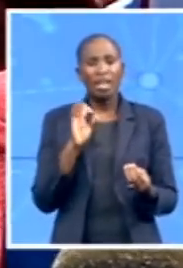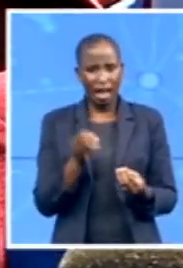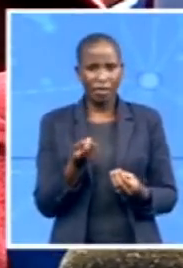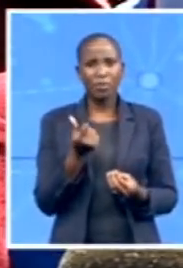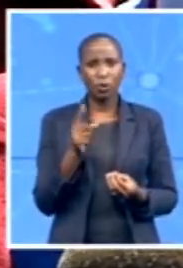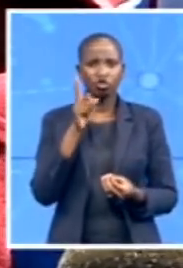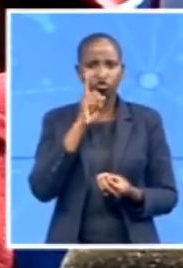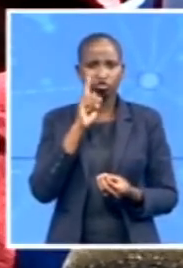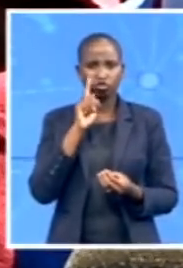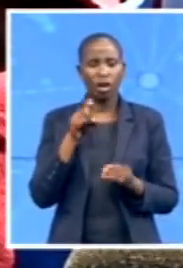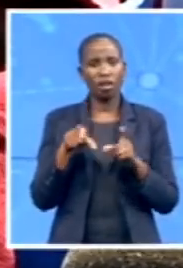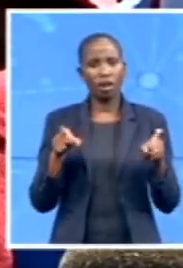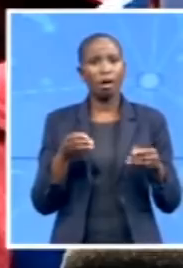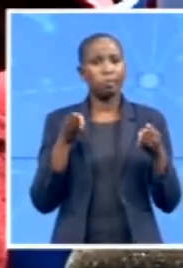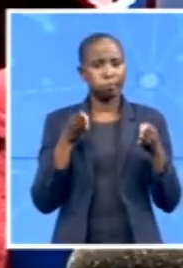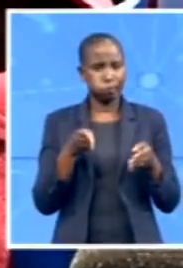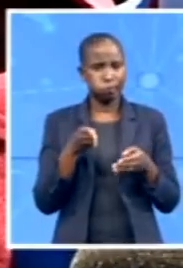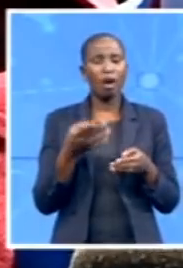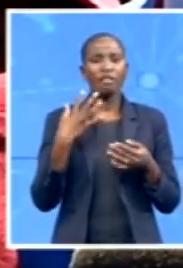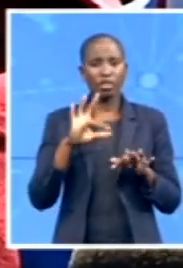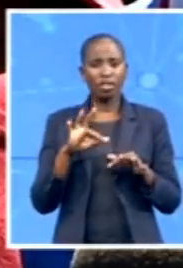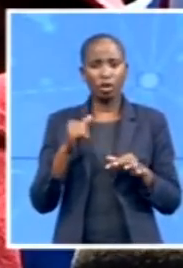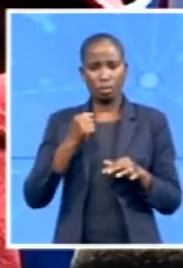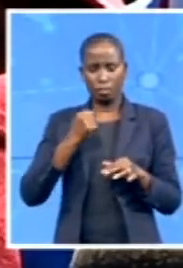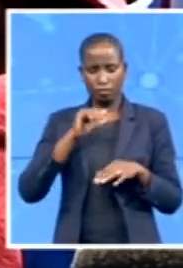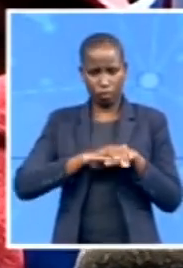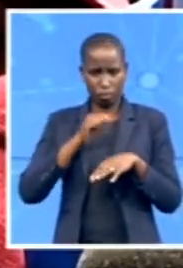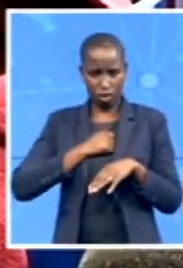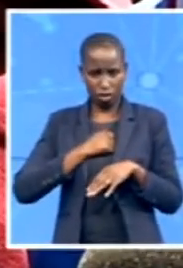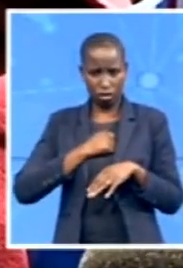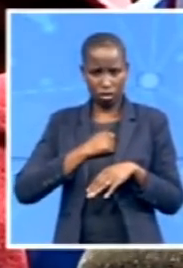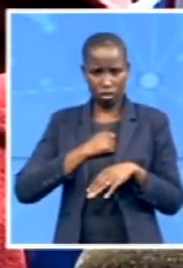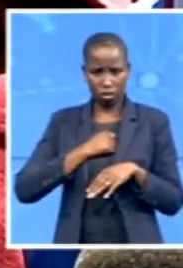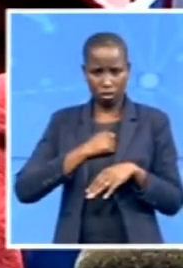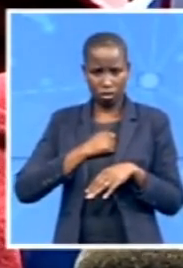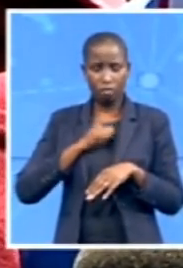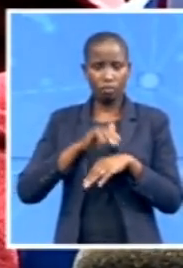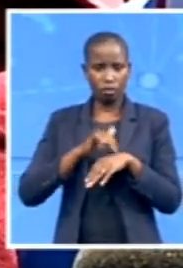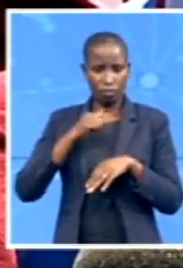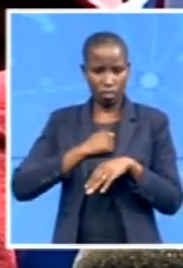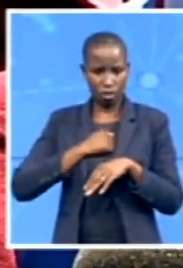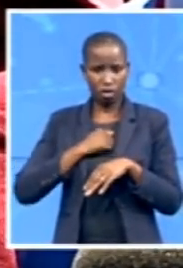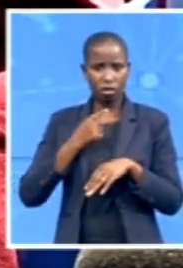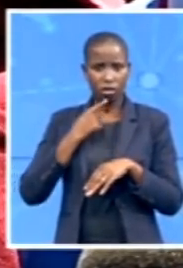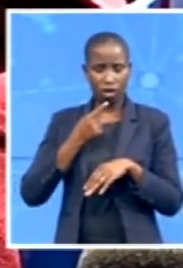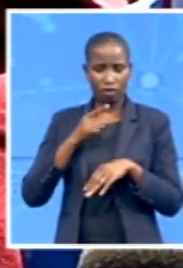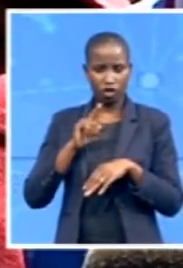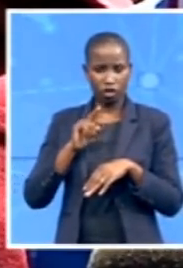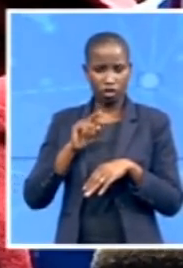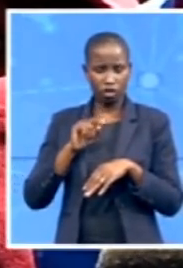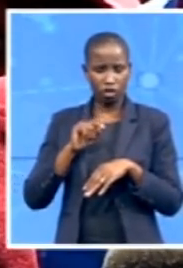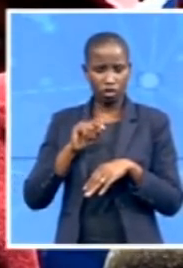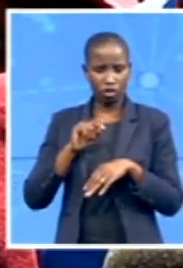of my friends. She pushed one of my friends so that she could stop shooting on videos of